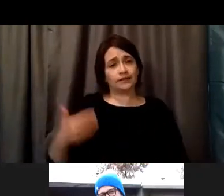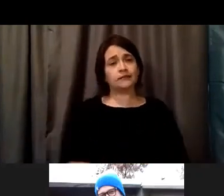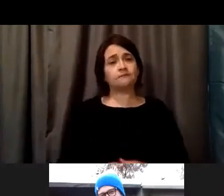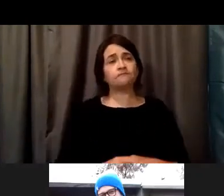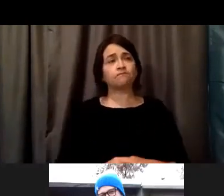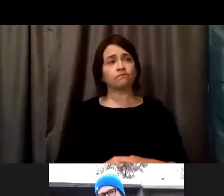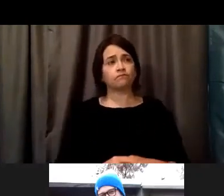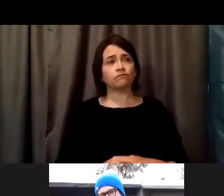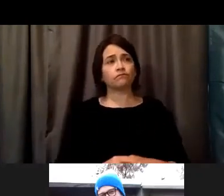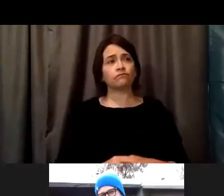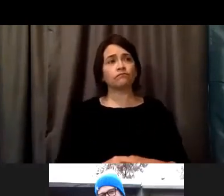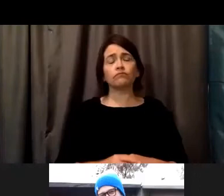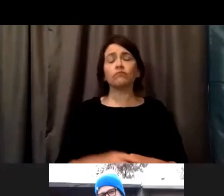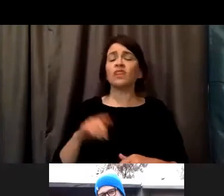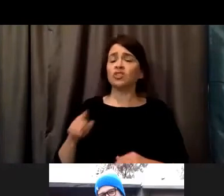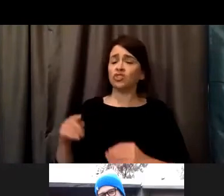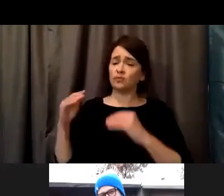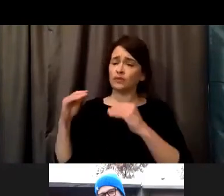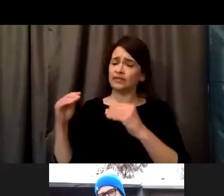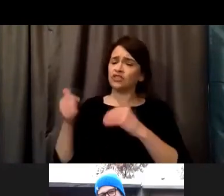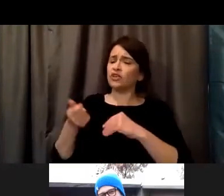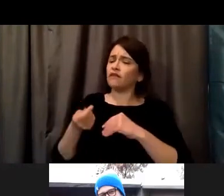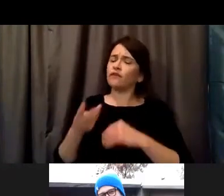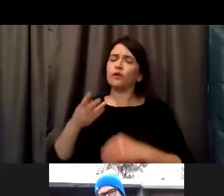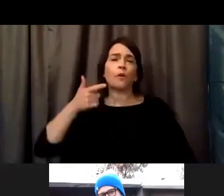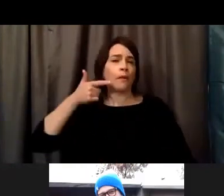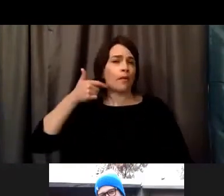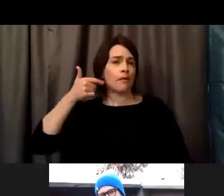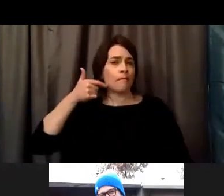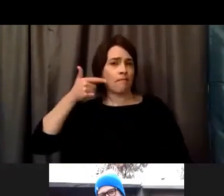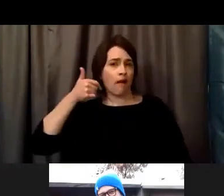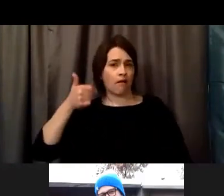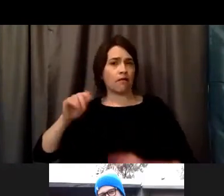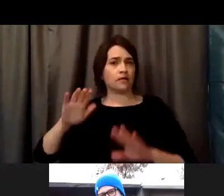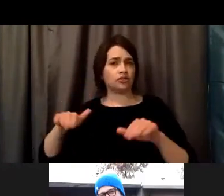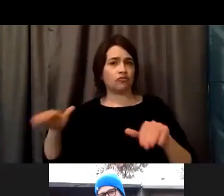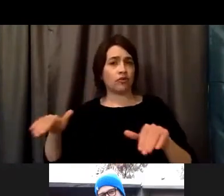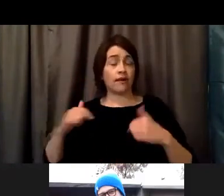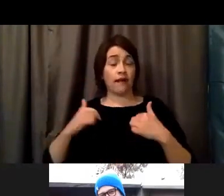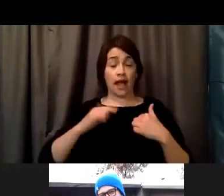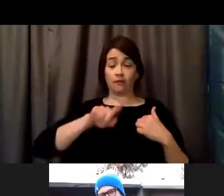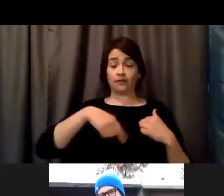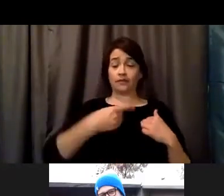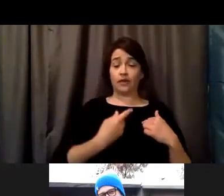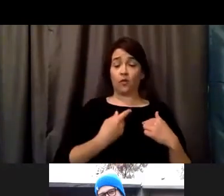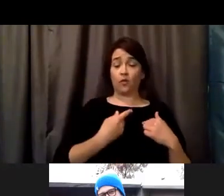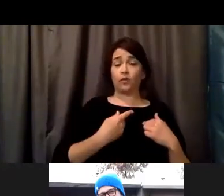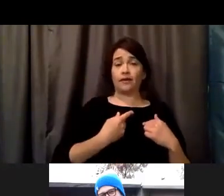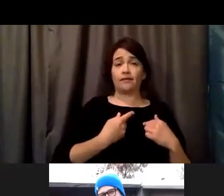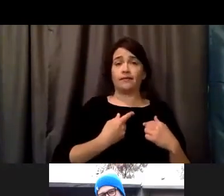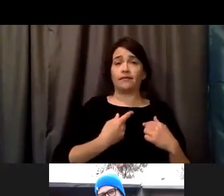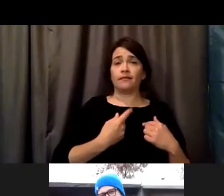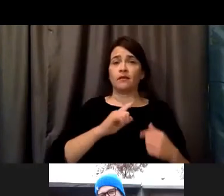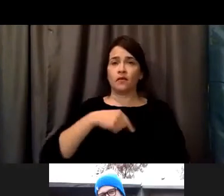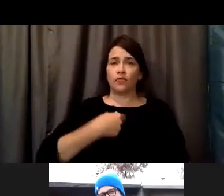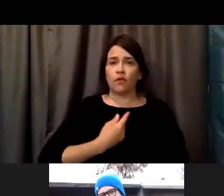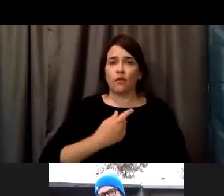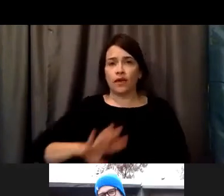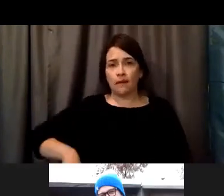few Hmong children at the time, and I was the only Cambodian, and we had a Vietnamese,